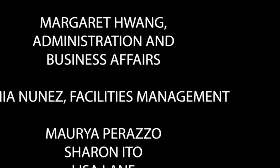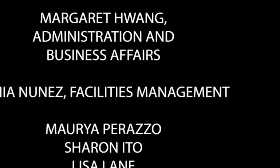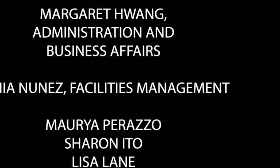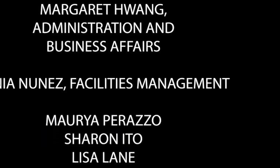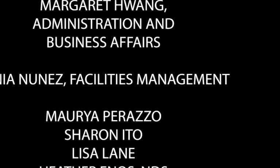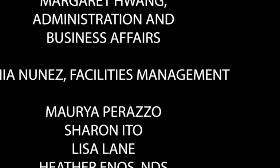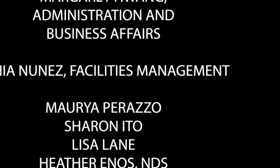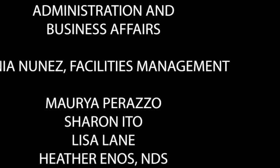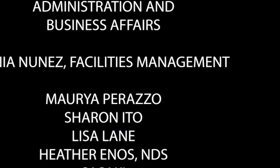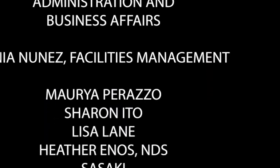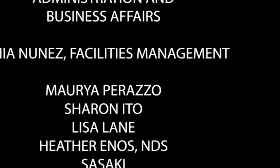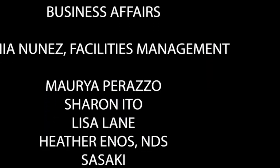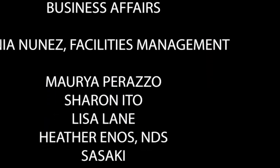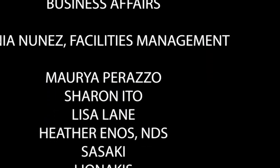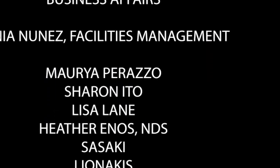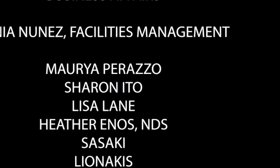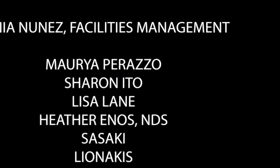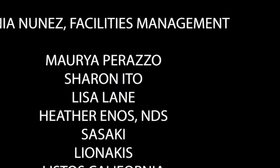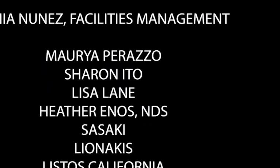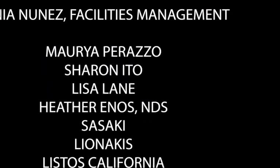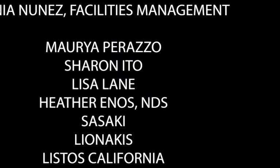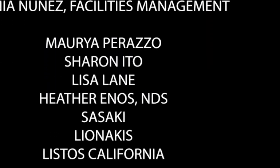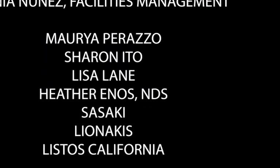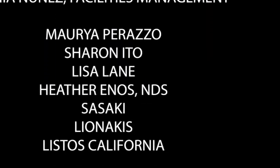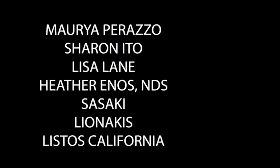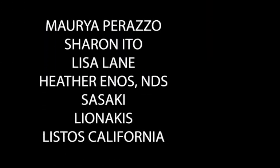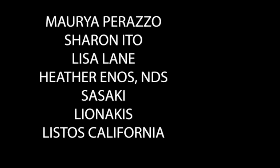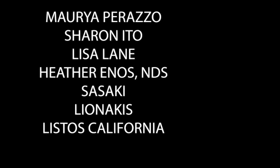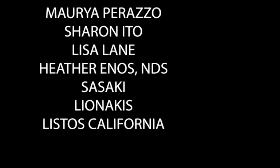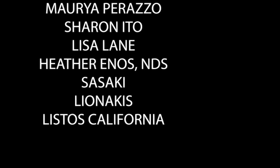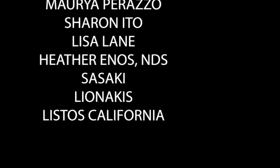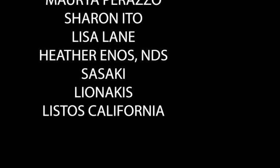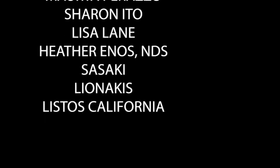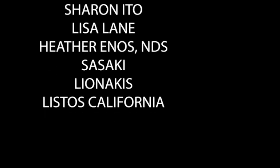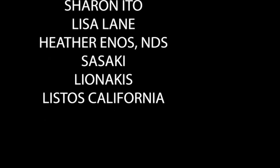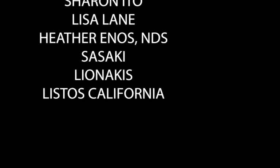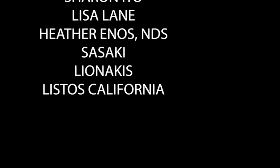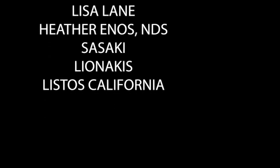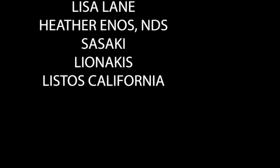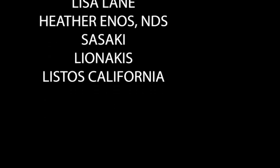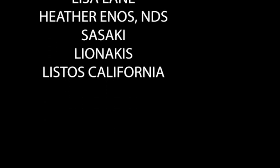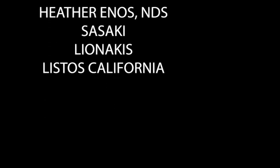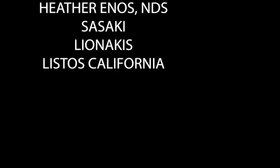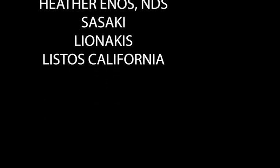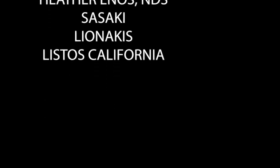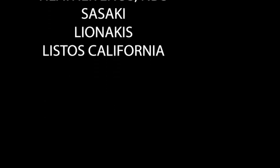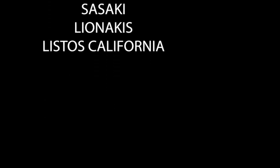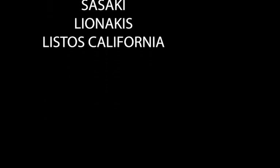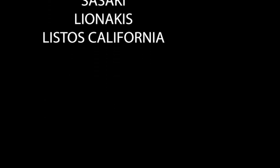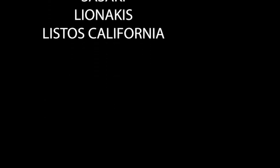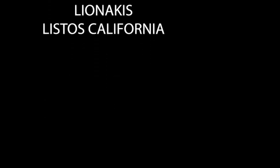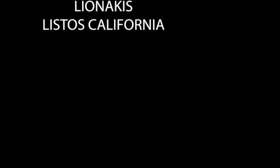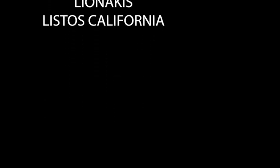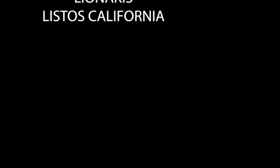support? Sac State is on the rise. Let's make it happen. Thank you. Because you know, Sacramento State is